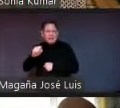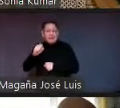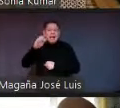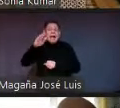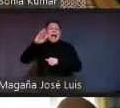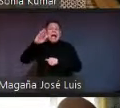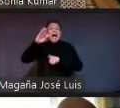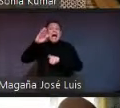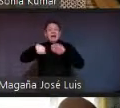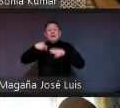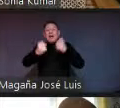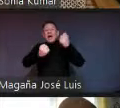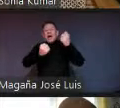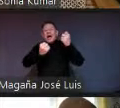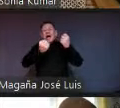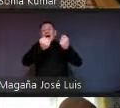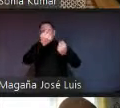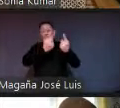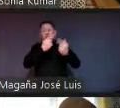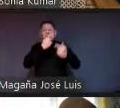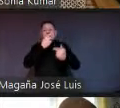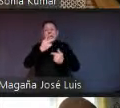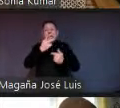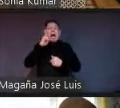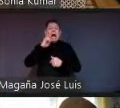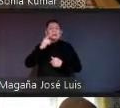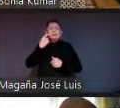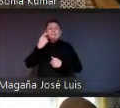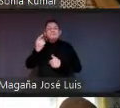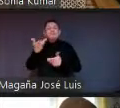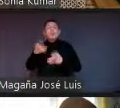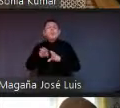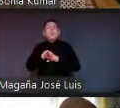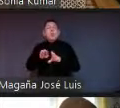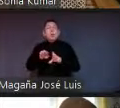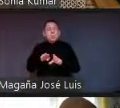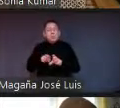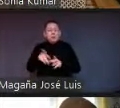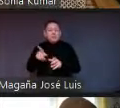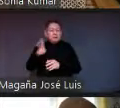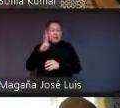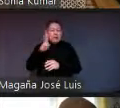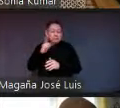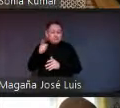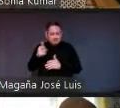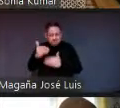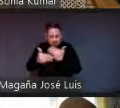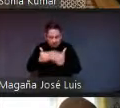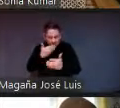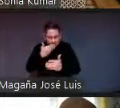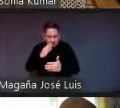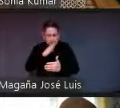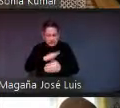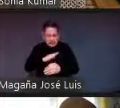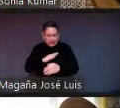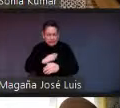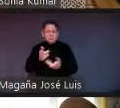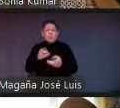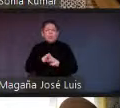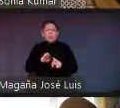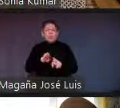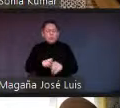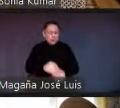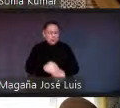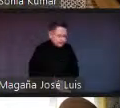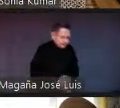there is no space for this continual learning, which we know is so important in medical education as you become a